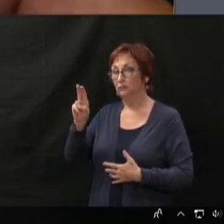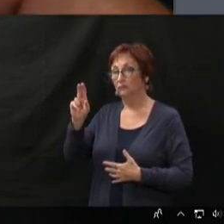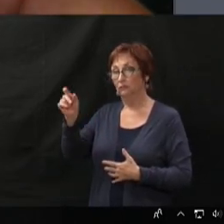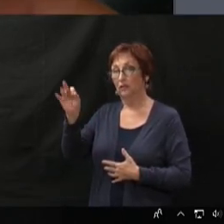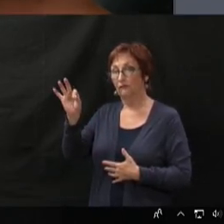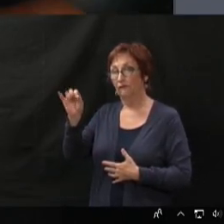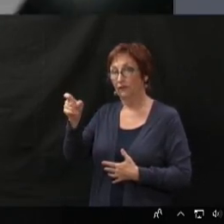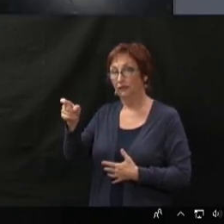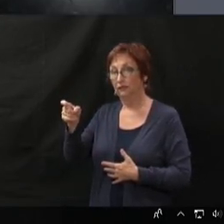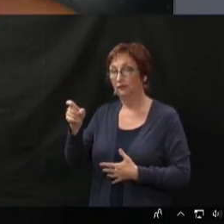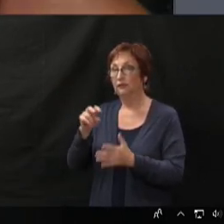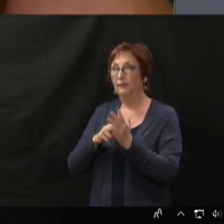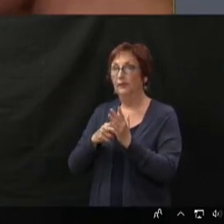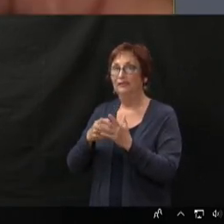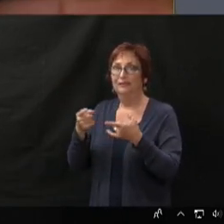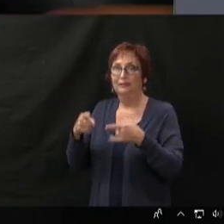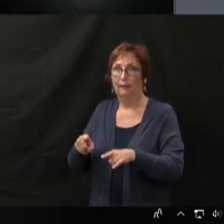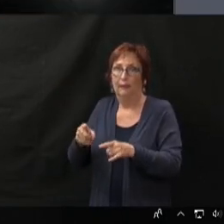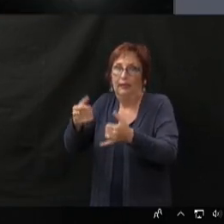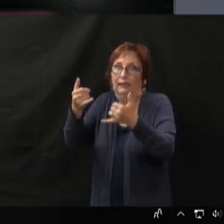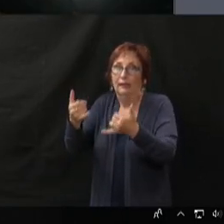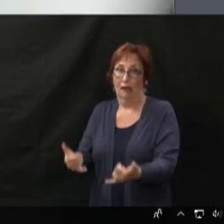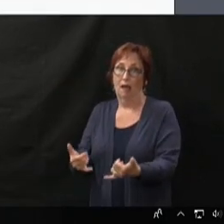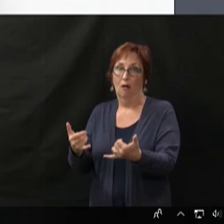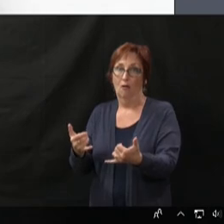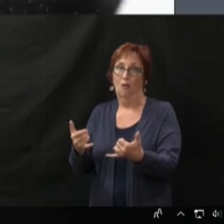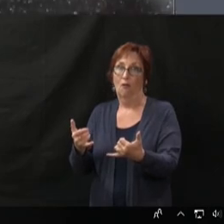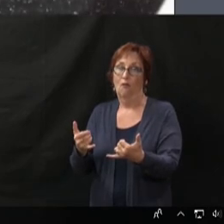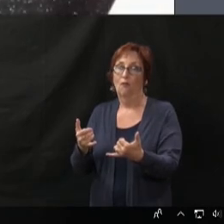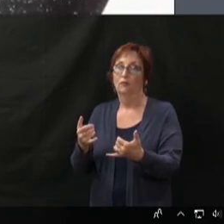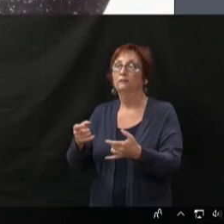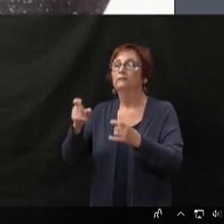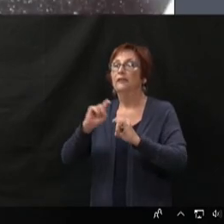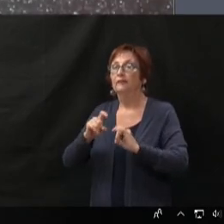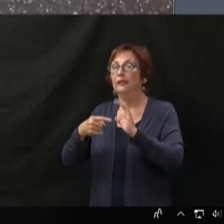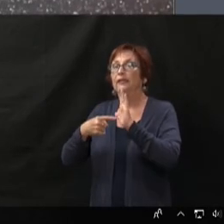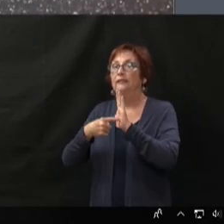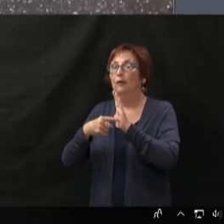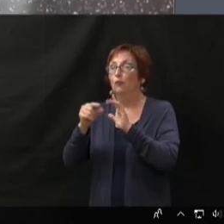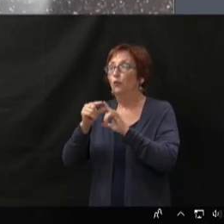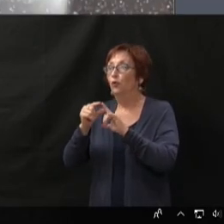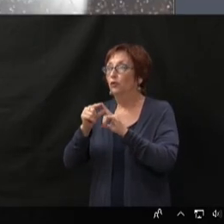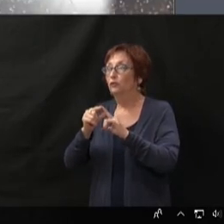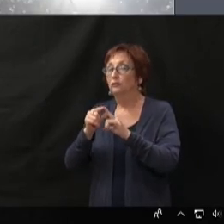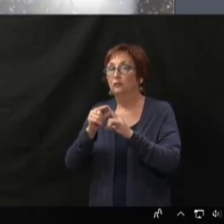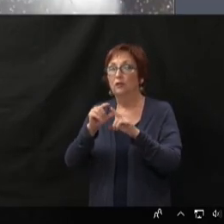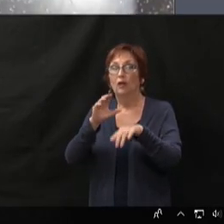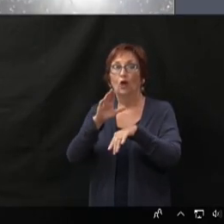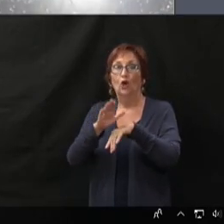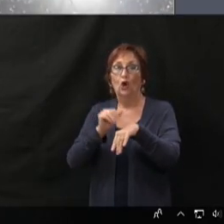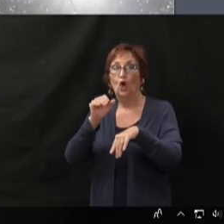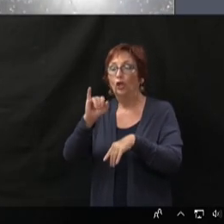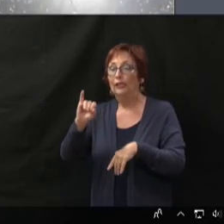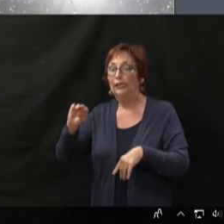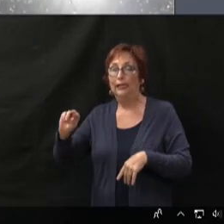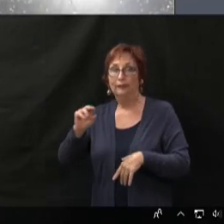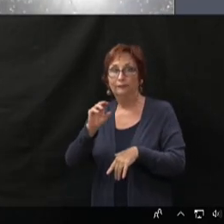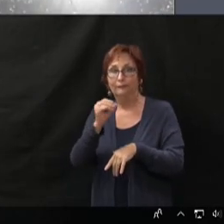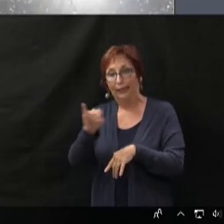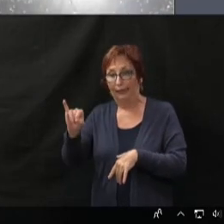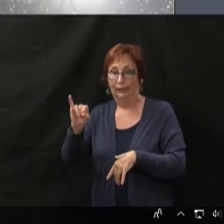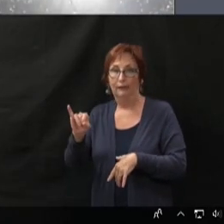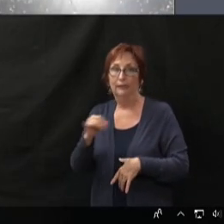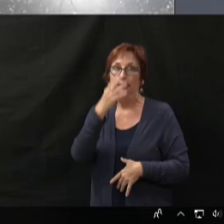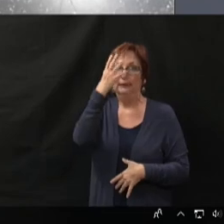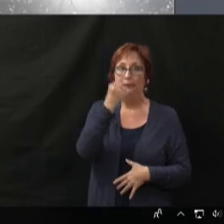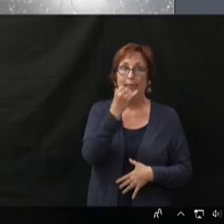It means happening now. Give me an example word. Calling. Calling. Sitting.